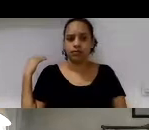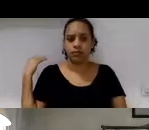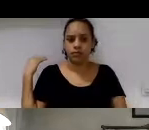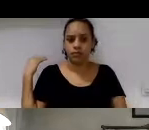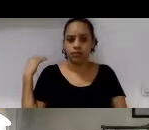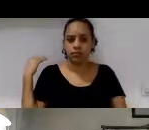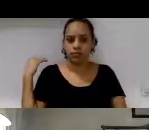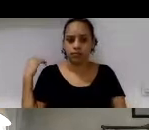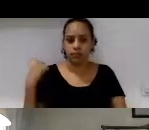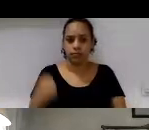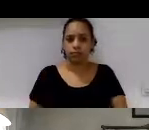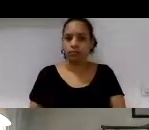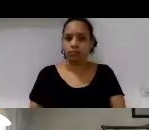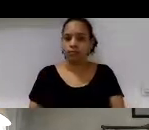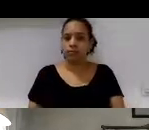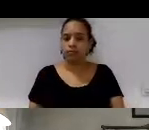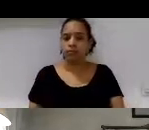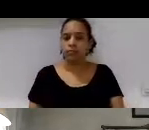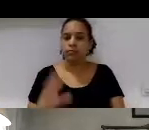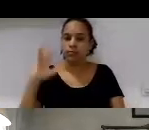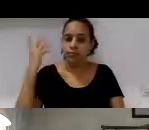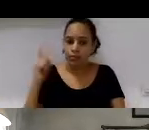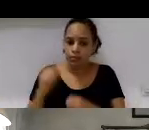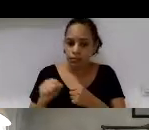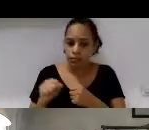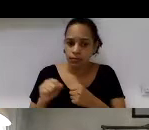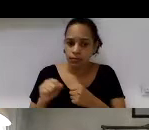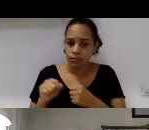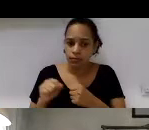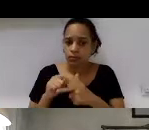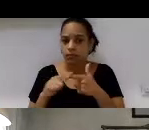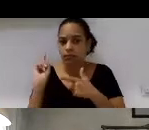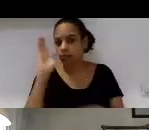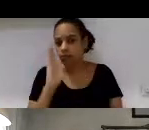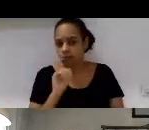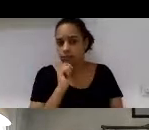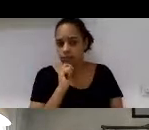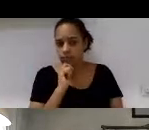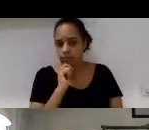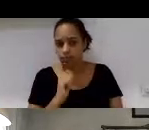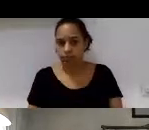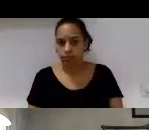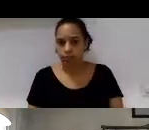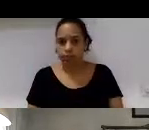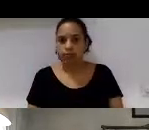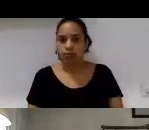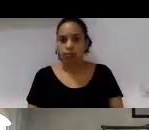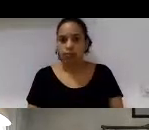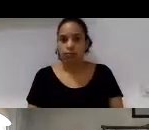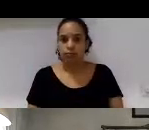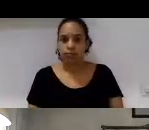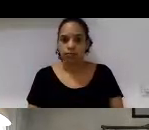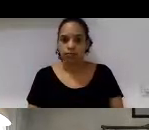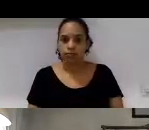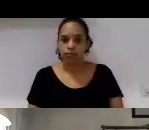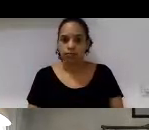settlement of Brazil. I don't know. And let me be clear about that. I don't know. Maybe you